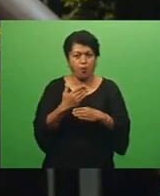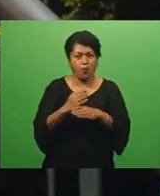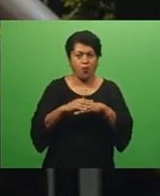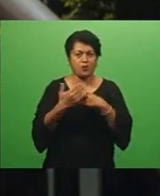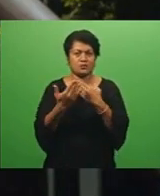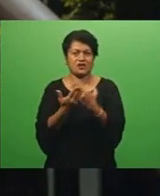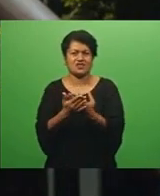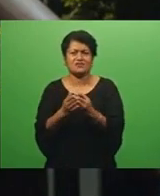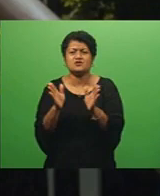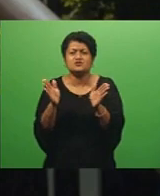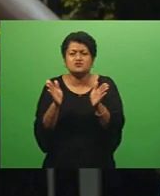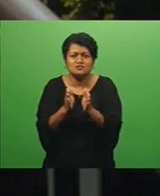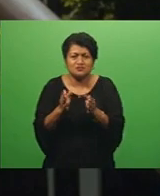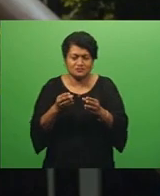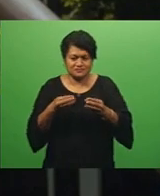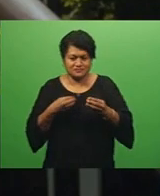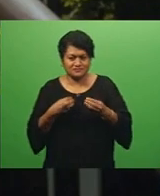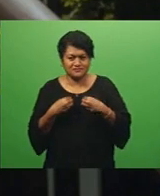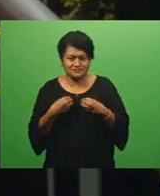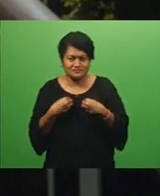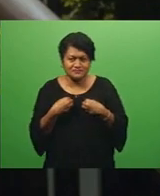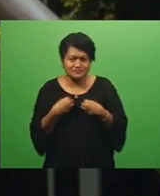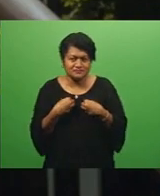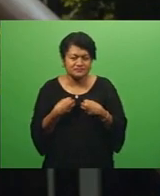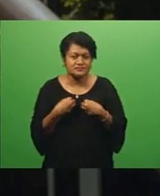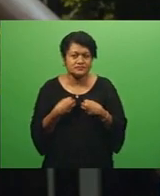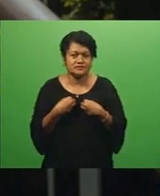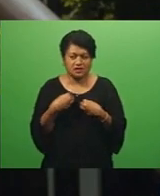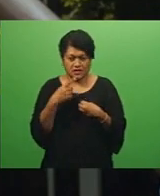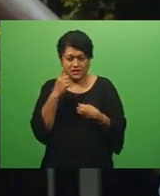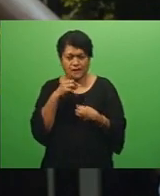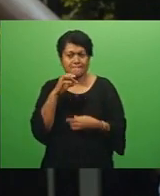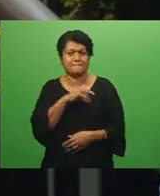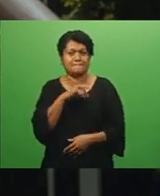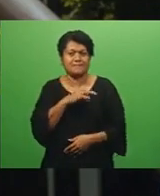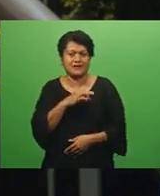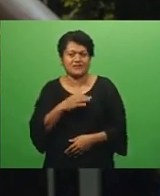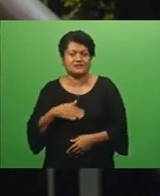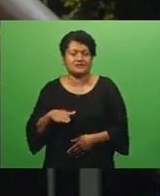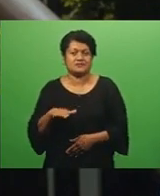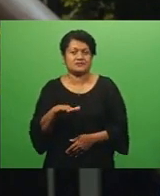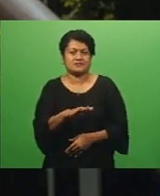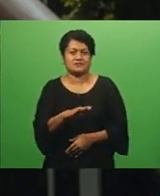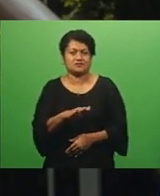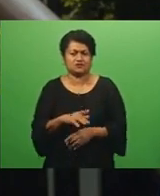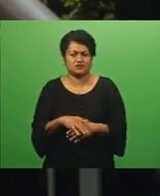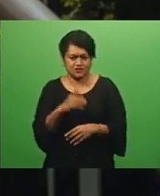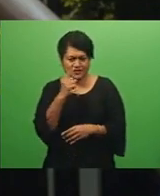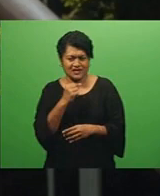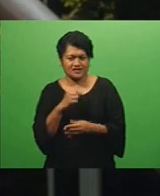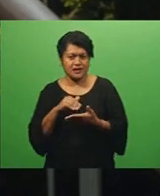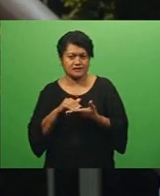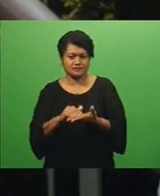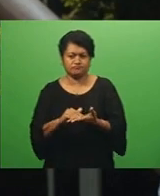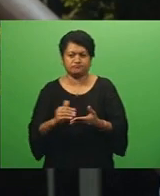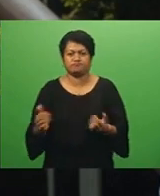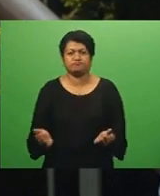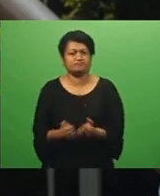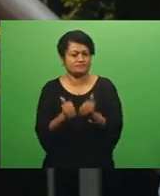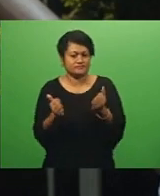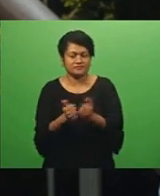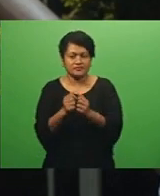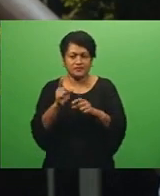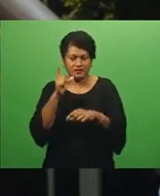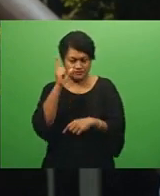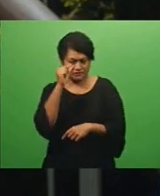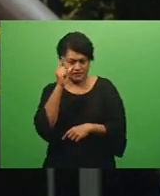especially the small, micro and medium enterprises, as it will benefit them. This will also have a trickle-down effect benefiting many Fijians. Having